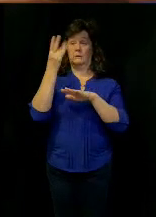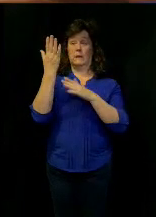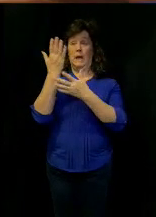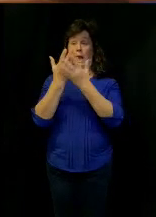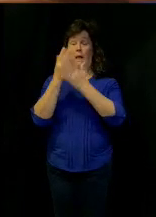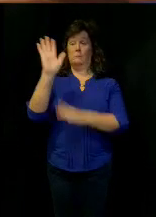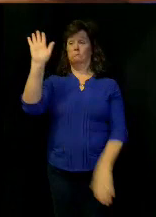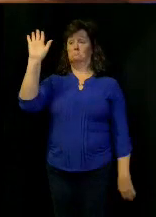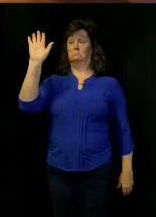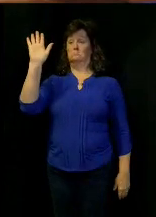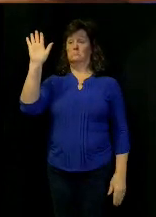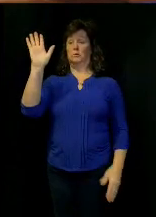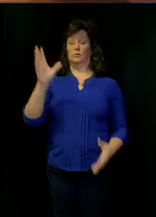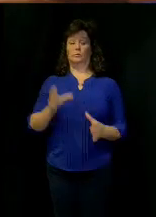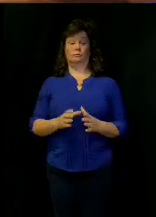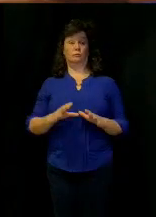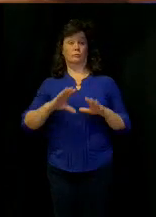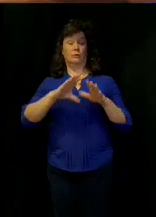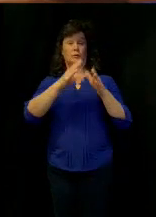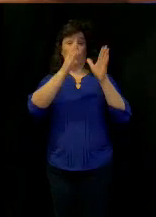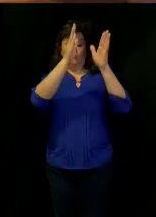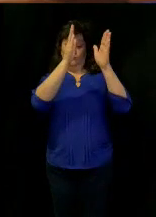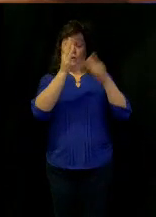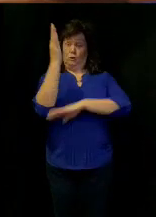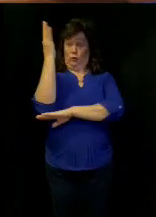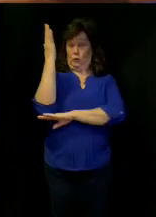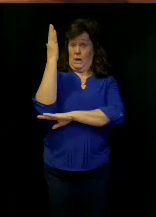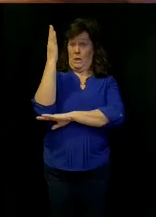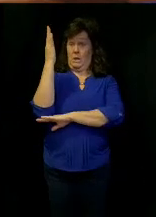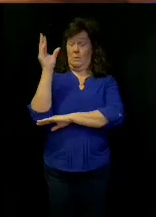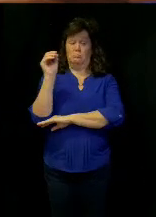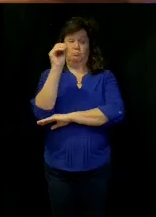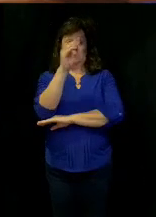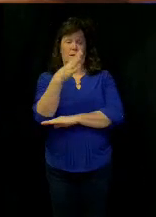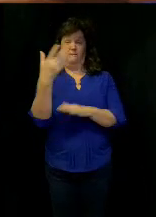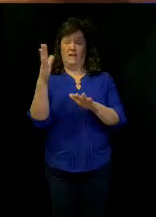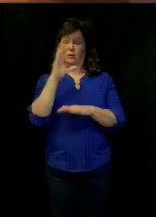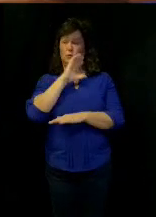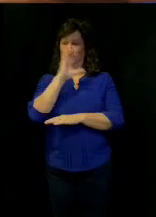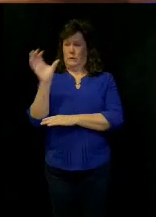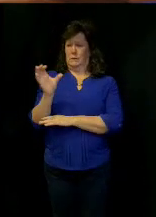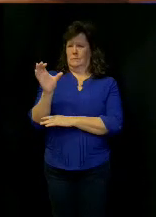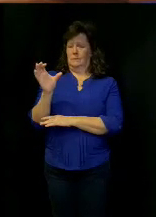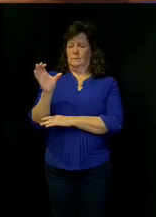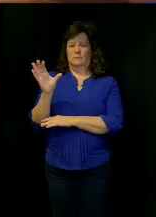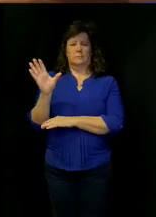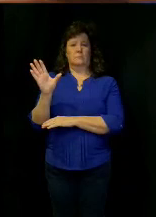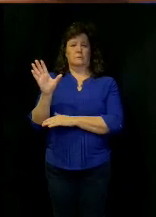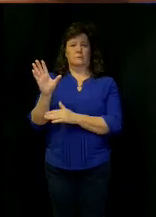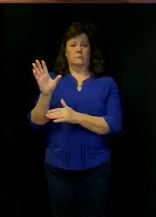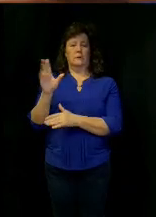You already got your Christmas tree up. Don't forget Thanksgiving.